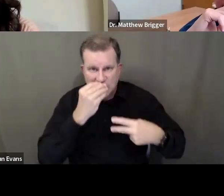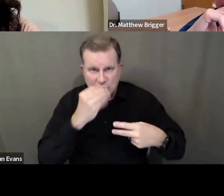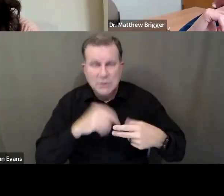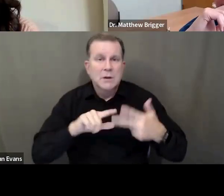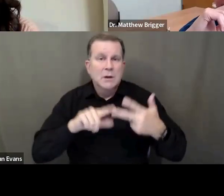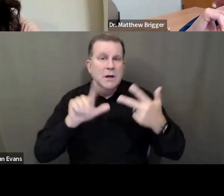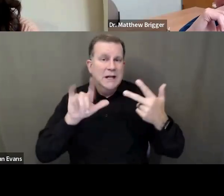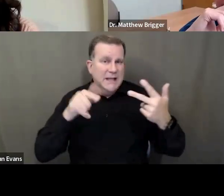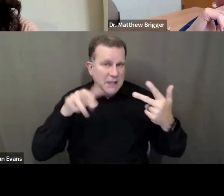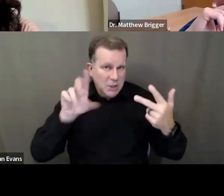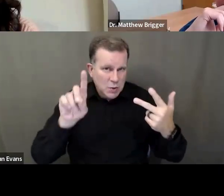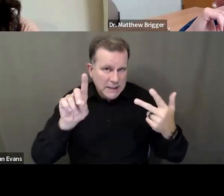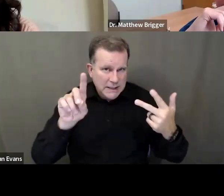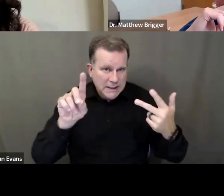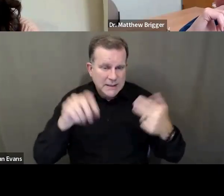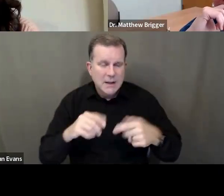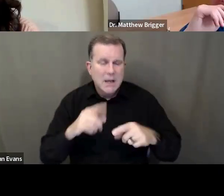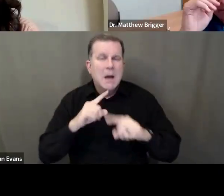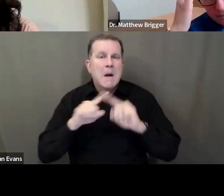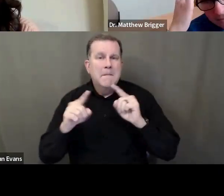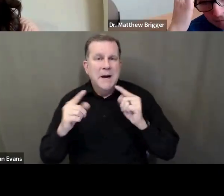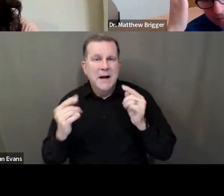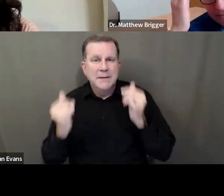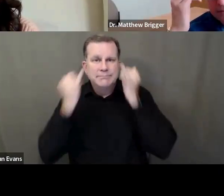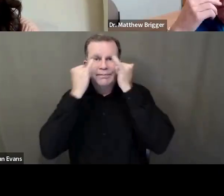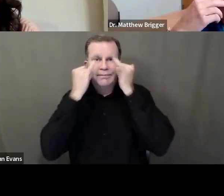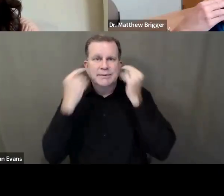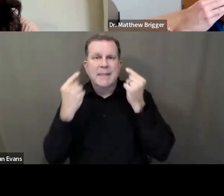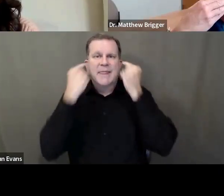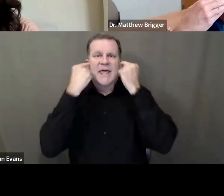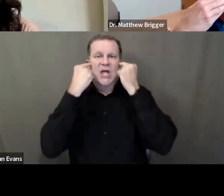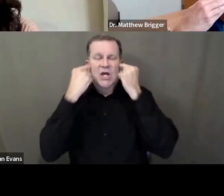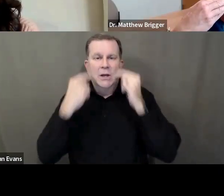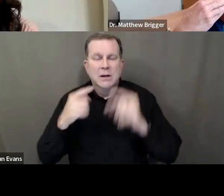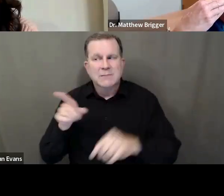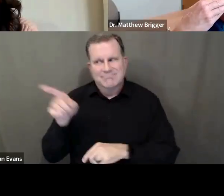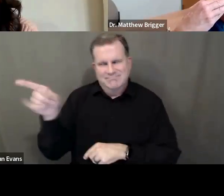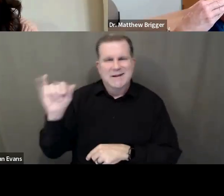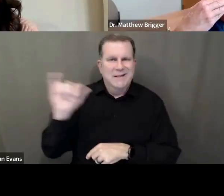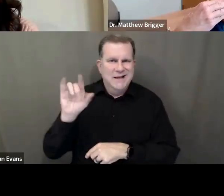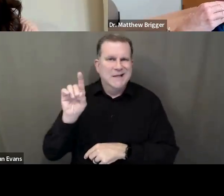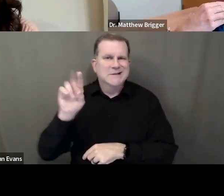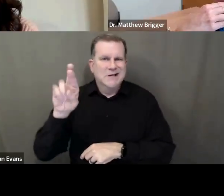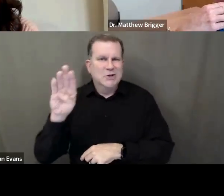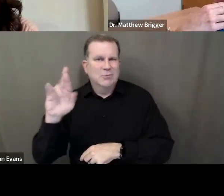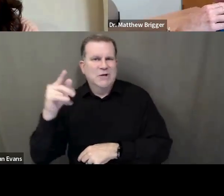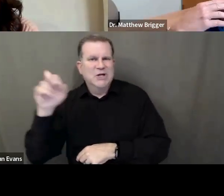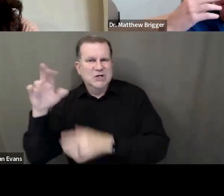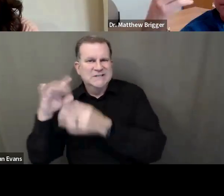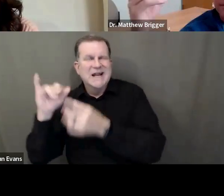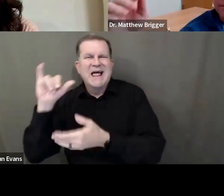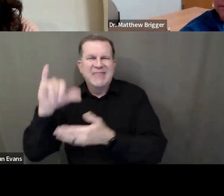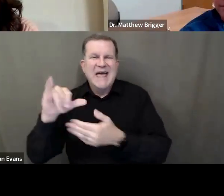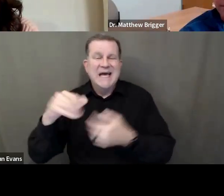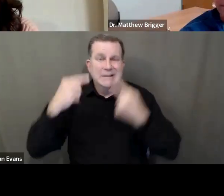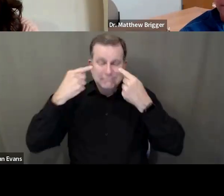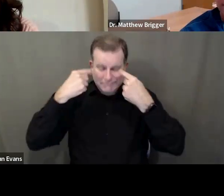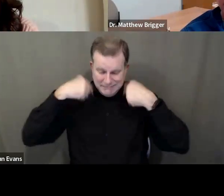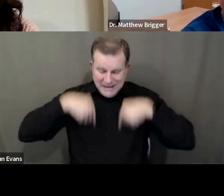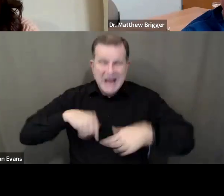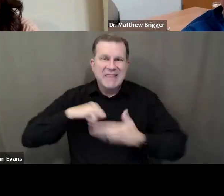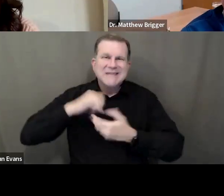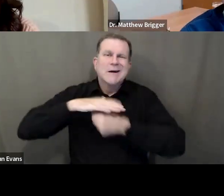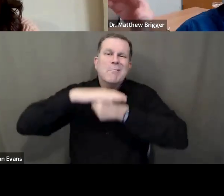but it all becomes why is that there? And just like Dr. Brigger was saying, it's an entire pressure system, as you know. And so we